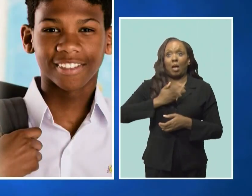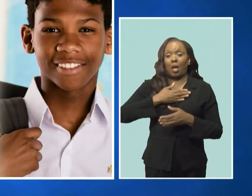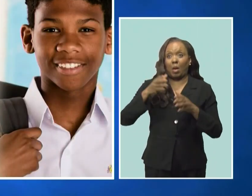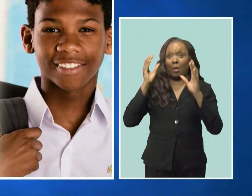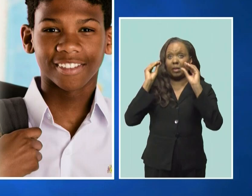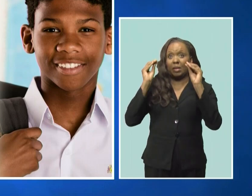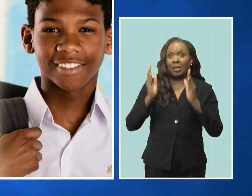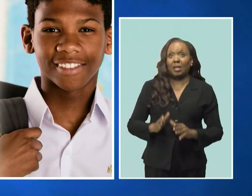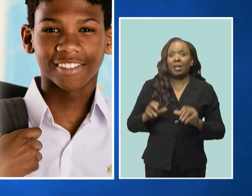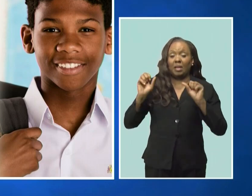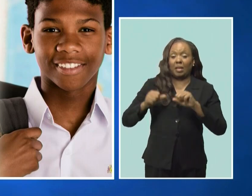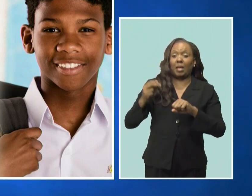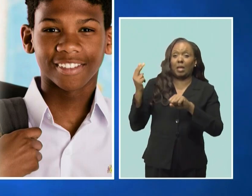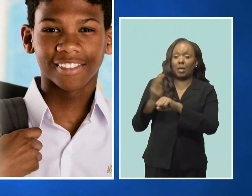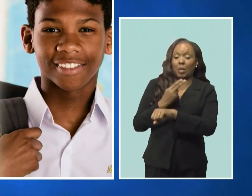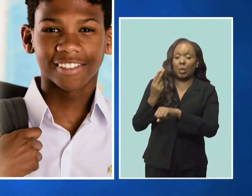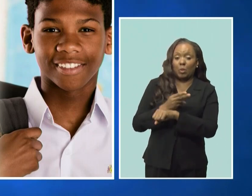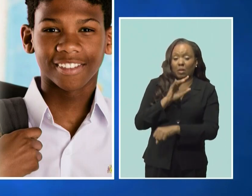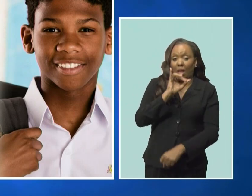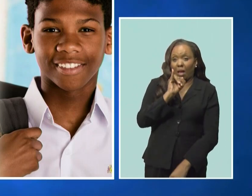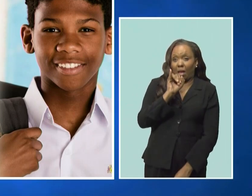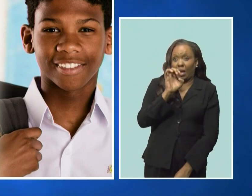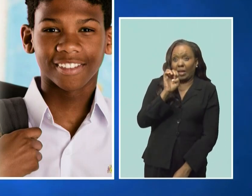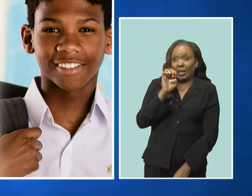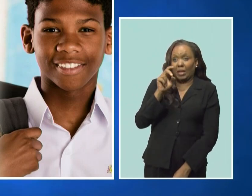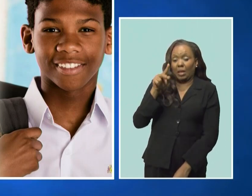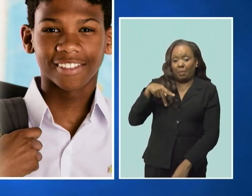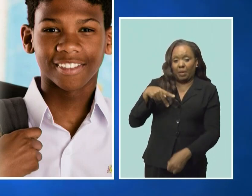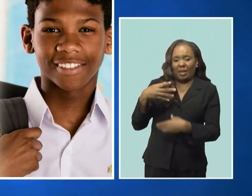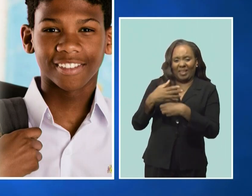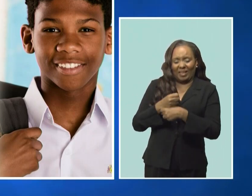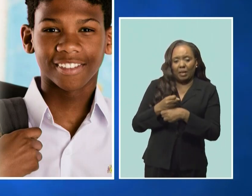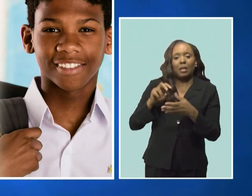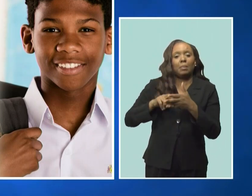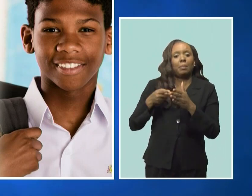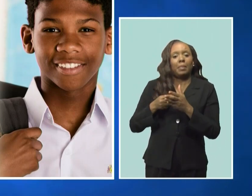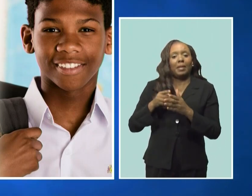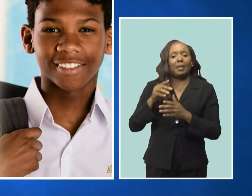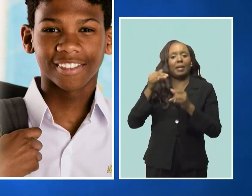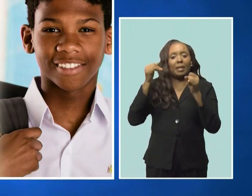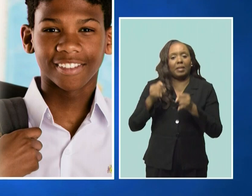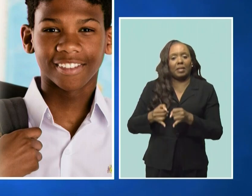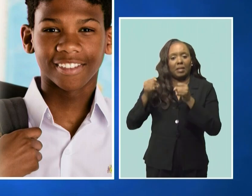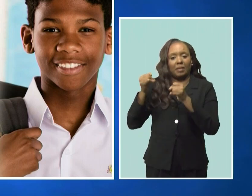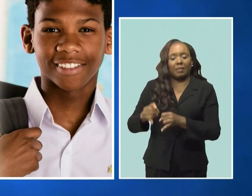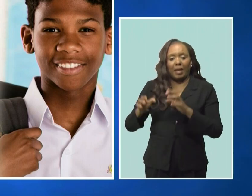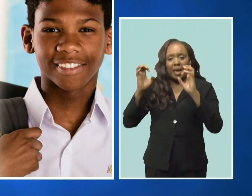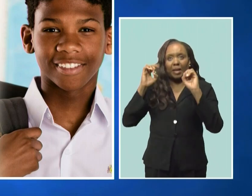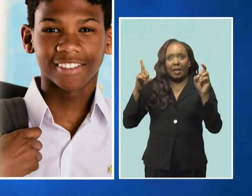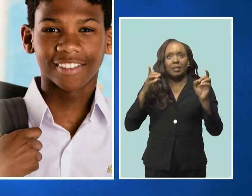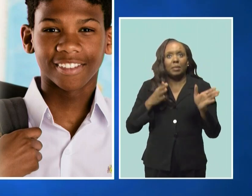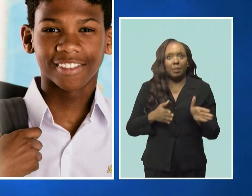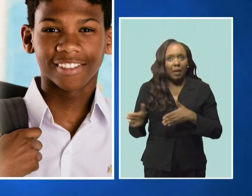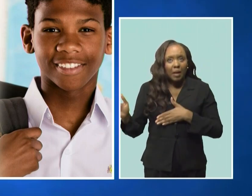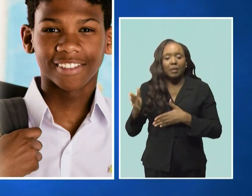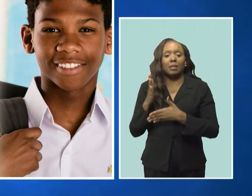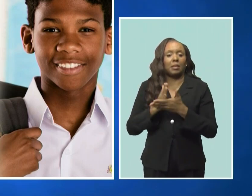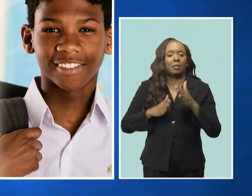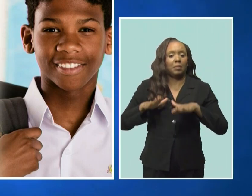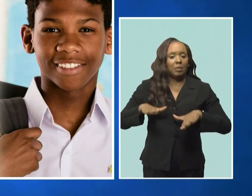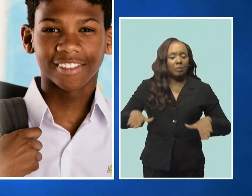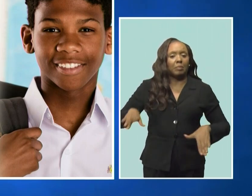use individualized education plans for those children who are challenged or who need